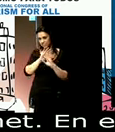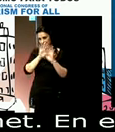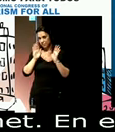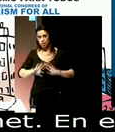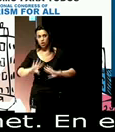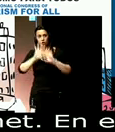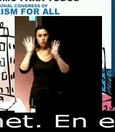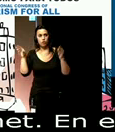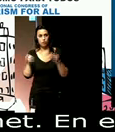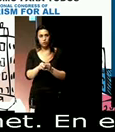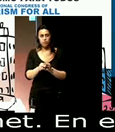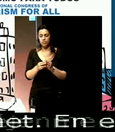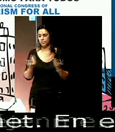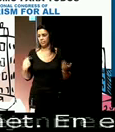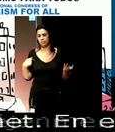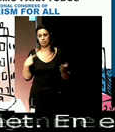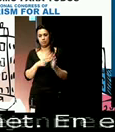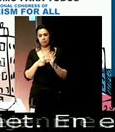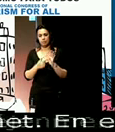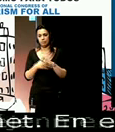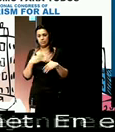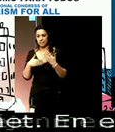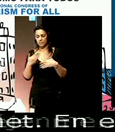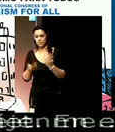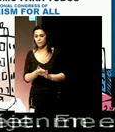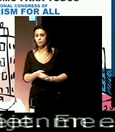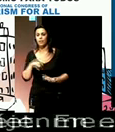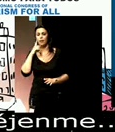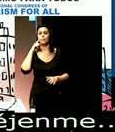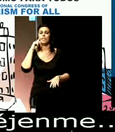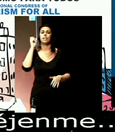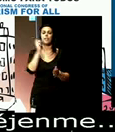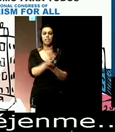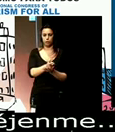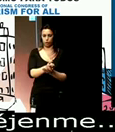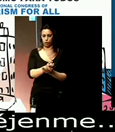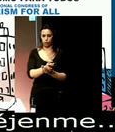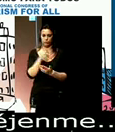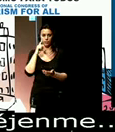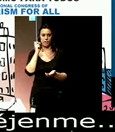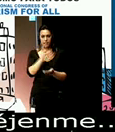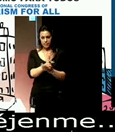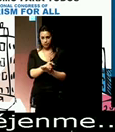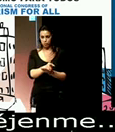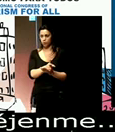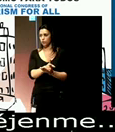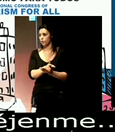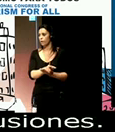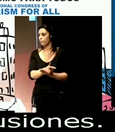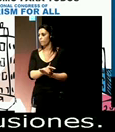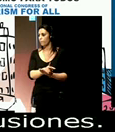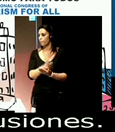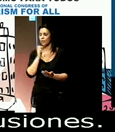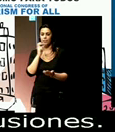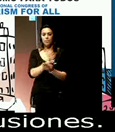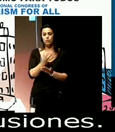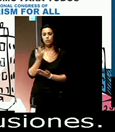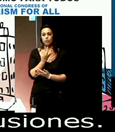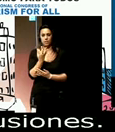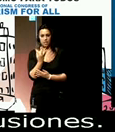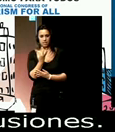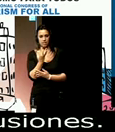And here, the challenges. Thank you. The challenges are currently that we need to face the